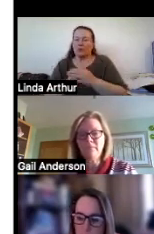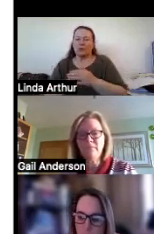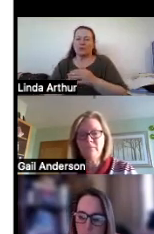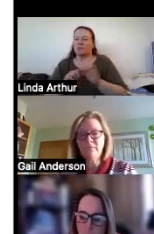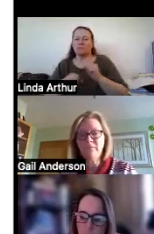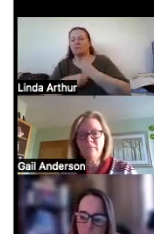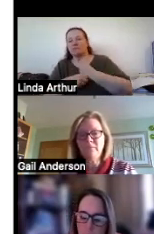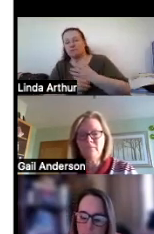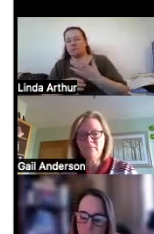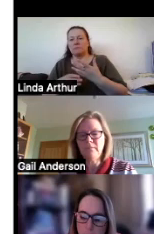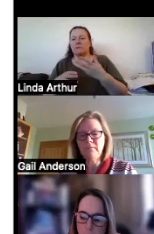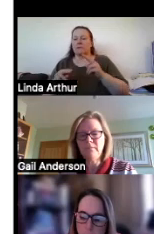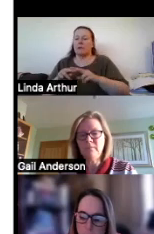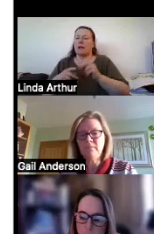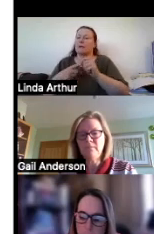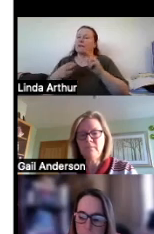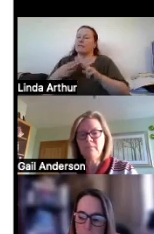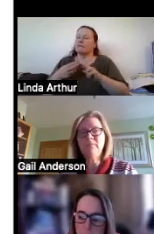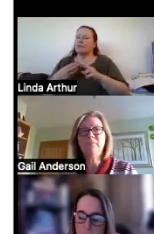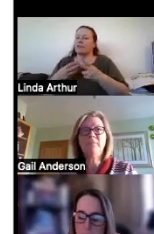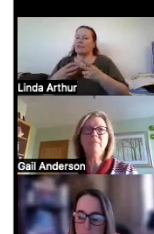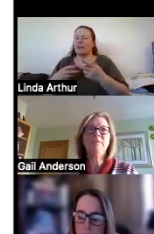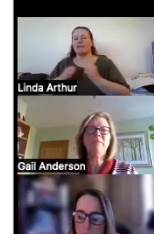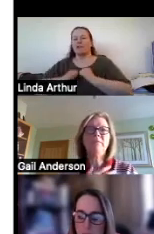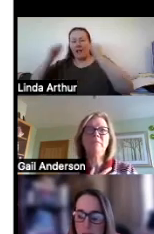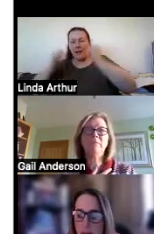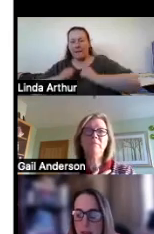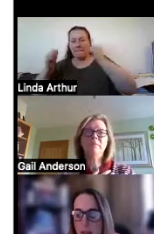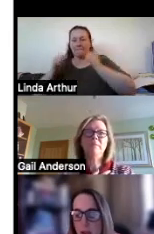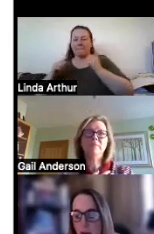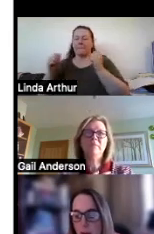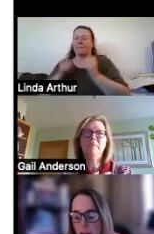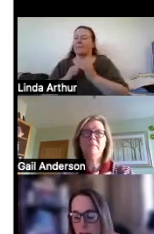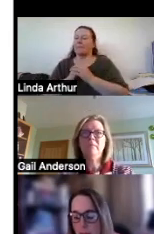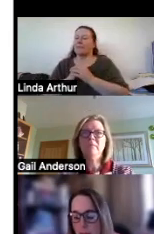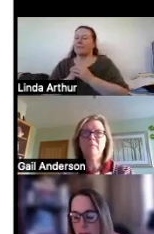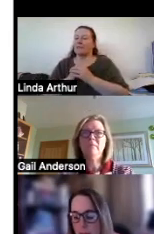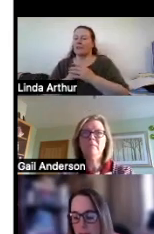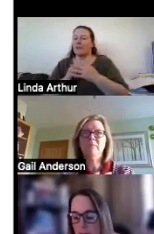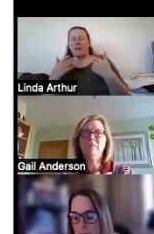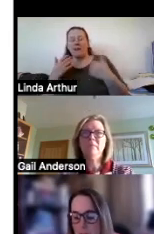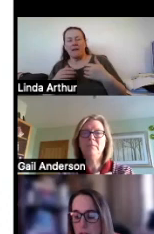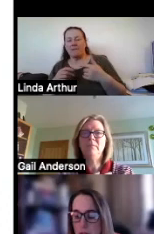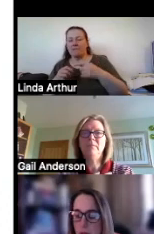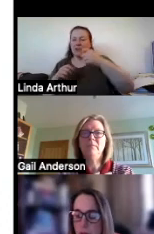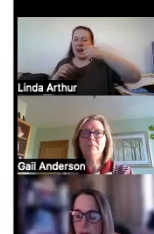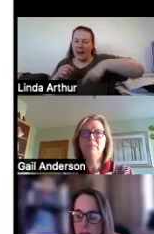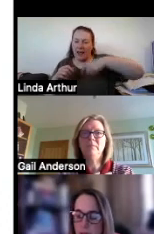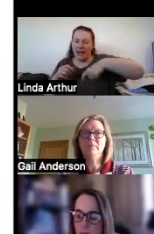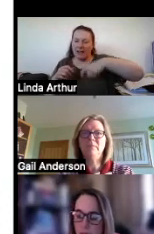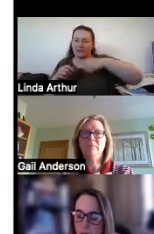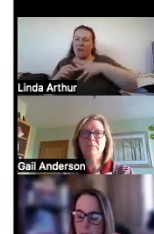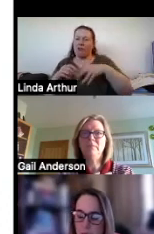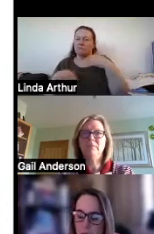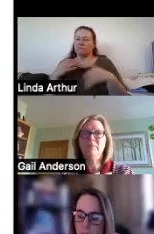muscles. If you're doing high impact exercises and you're finding that you are having any leakages or pelvic